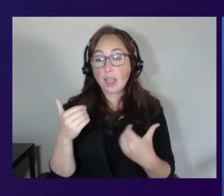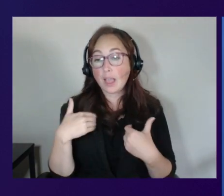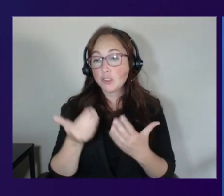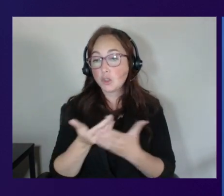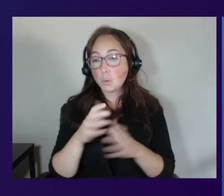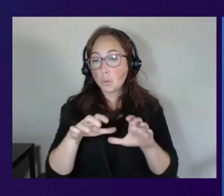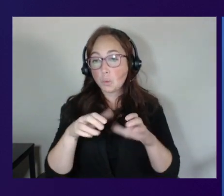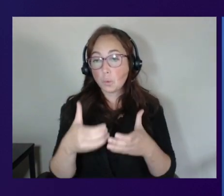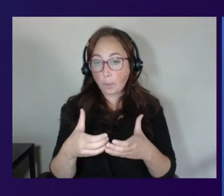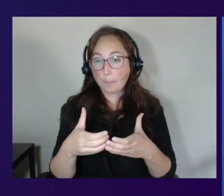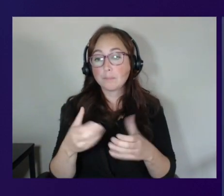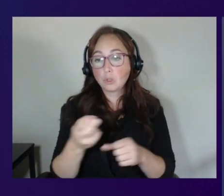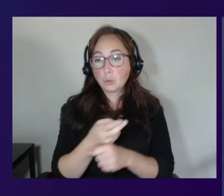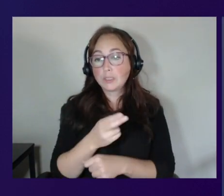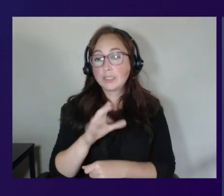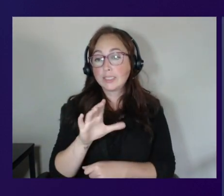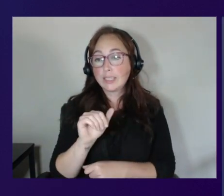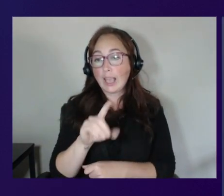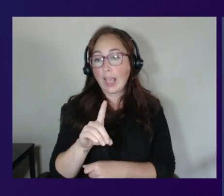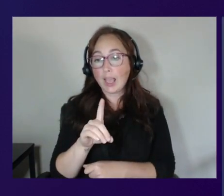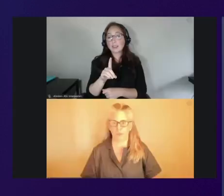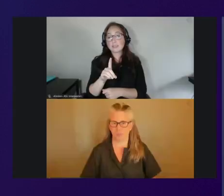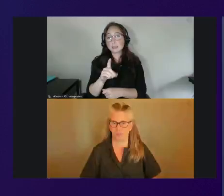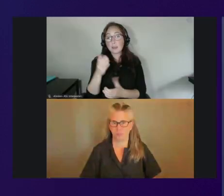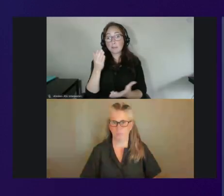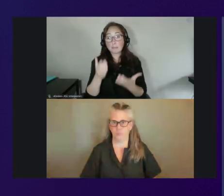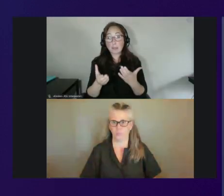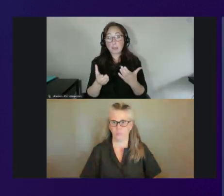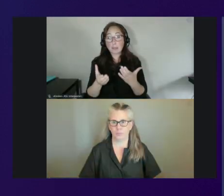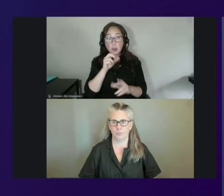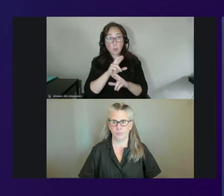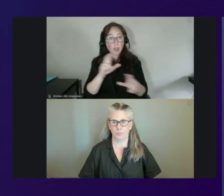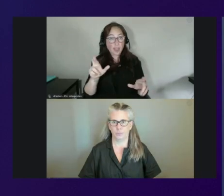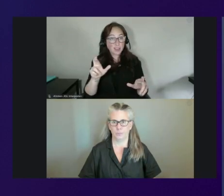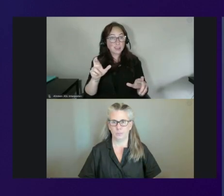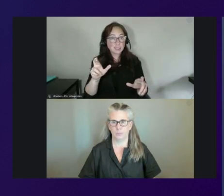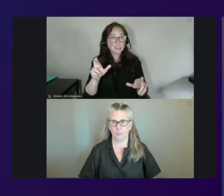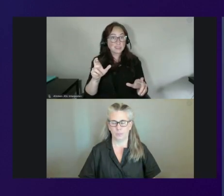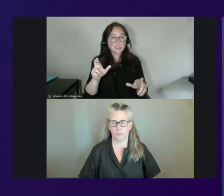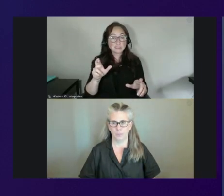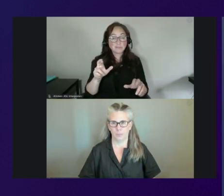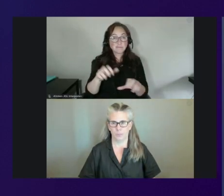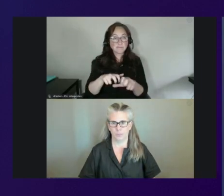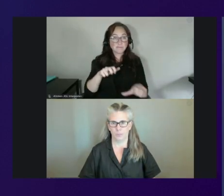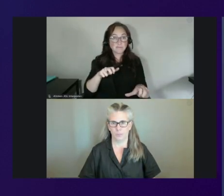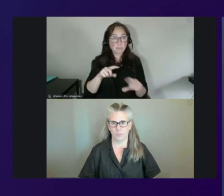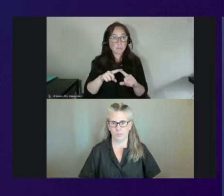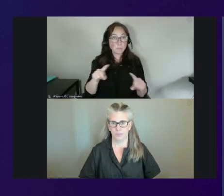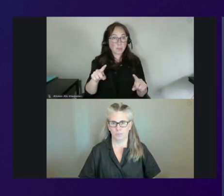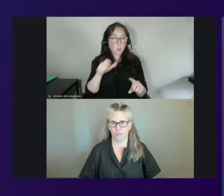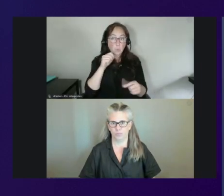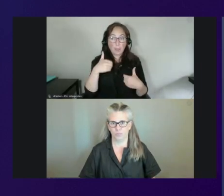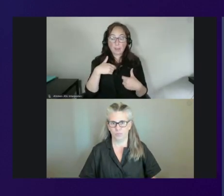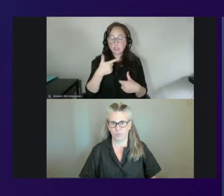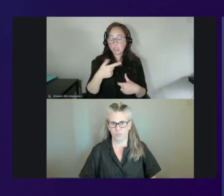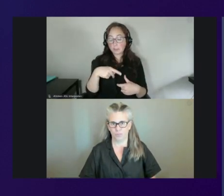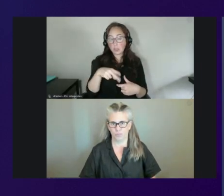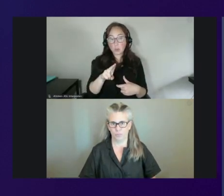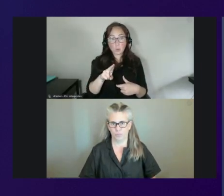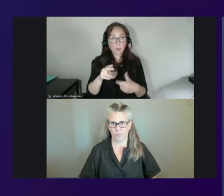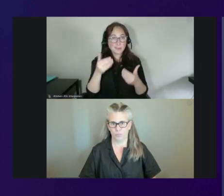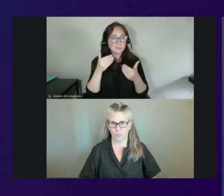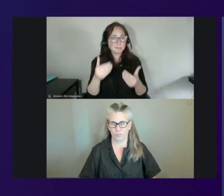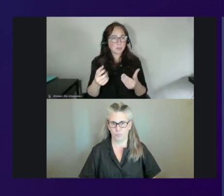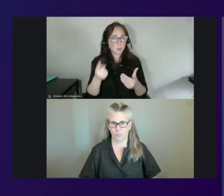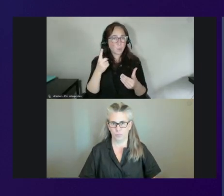using CAD, and maybe you're not ready to get off of your on-prem hardware, but you don't have any GPUs in that. So let's just make this one little